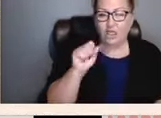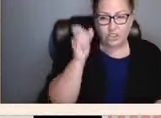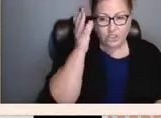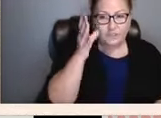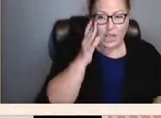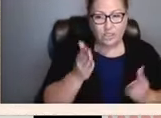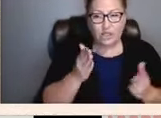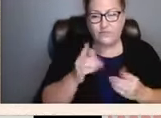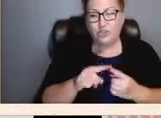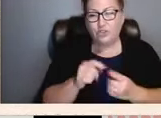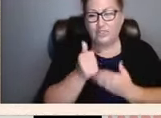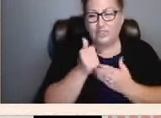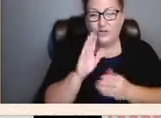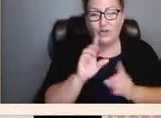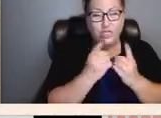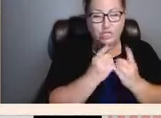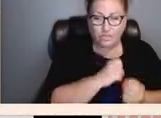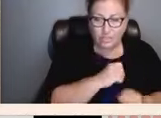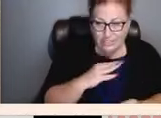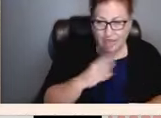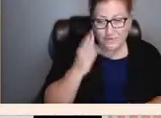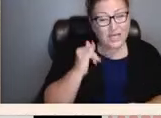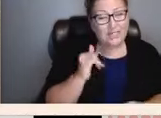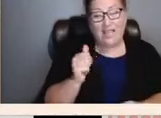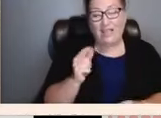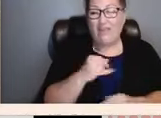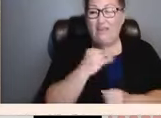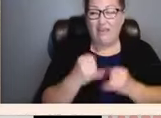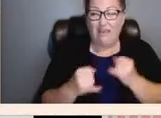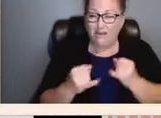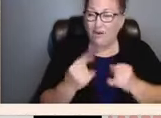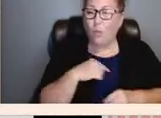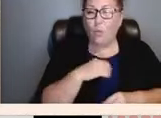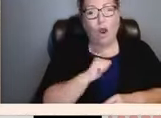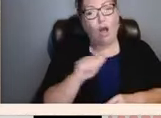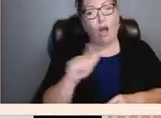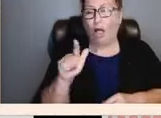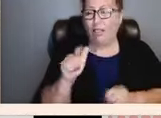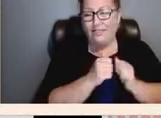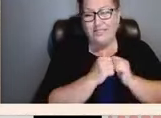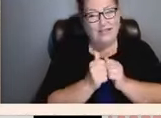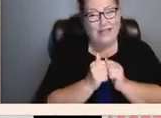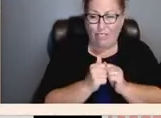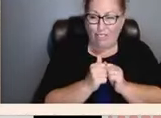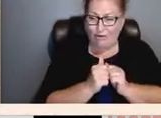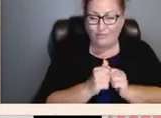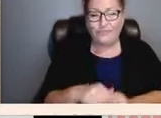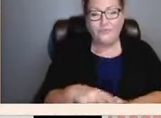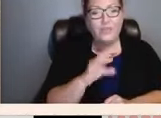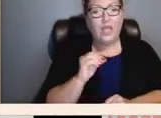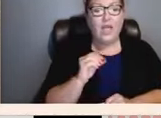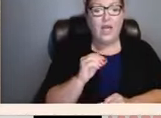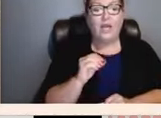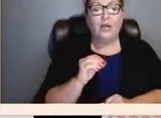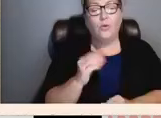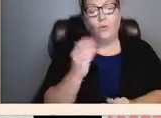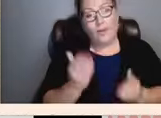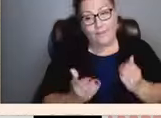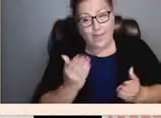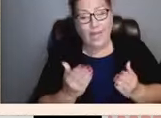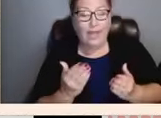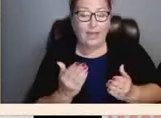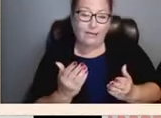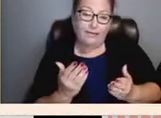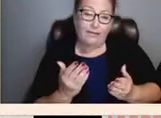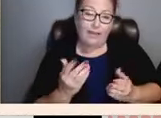district staff, because in the end, we're all in this together. And we may, in our mind,